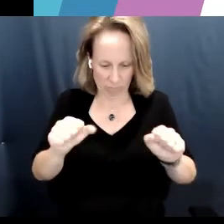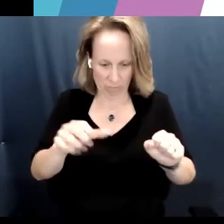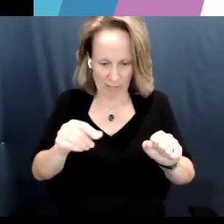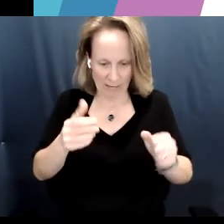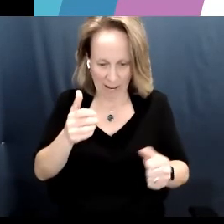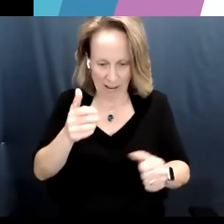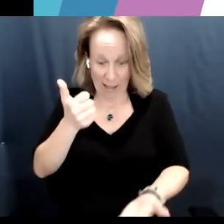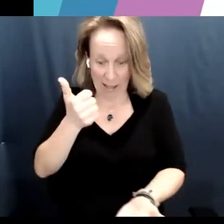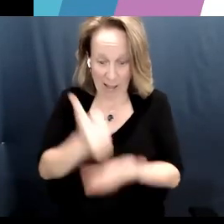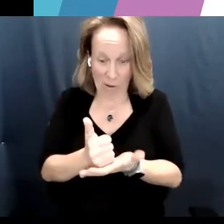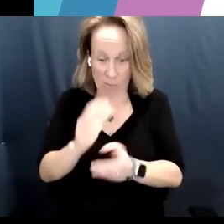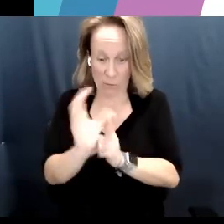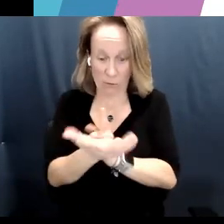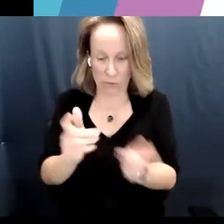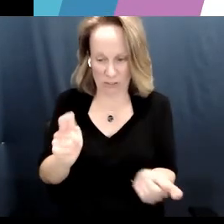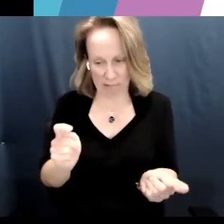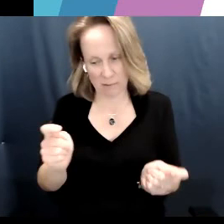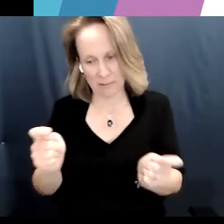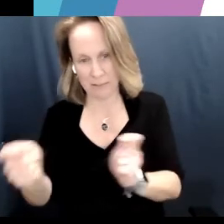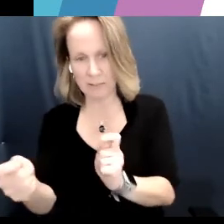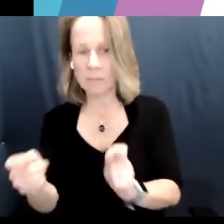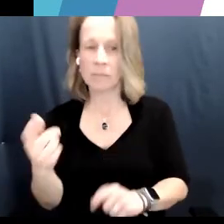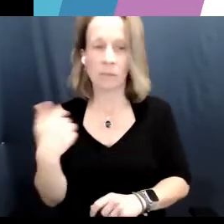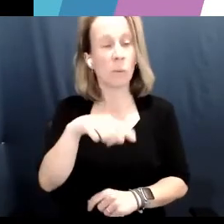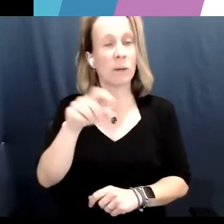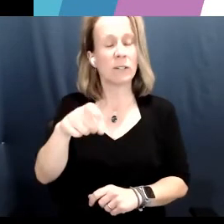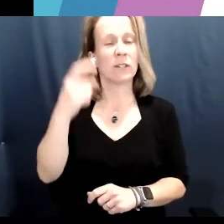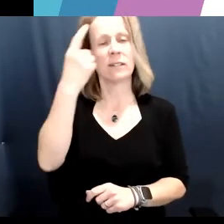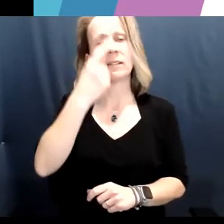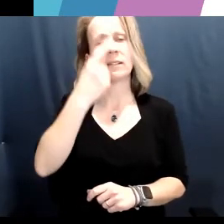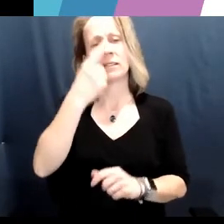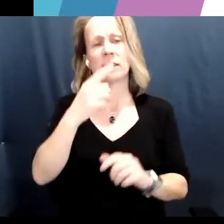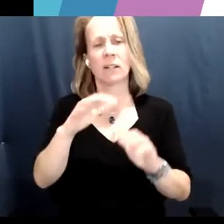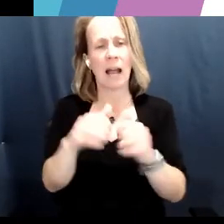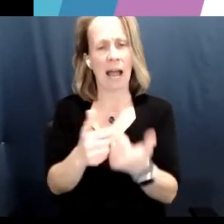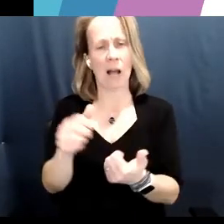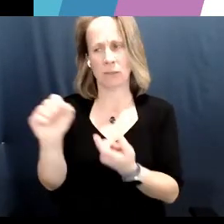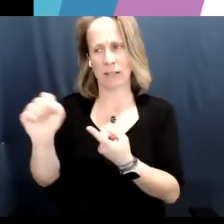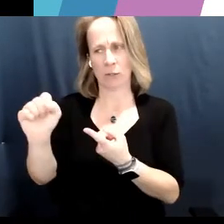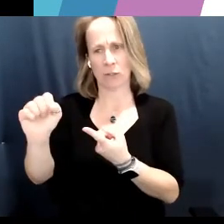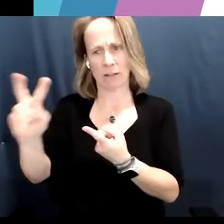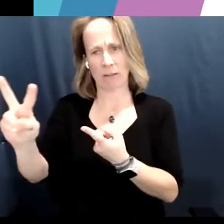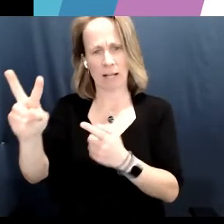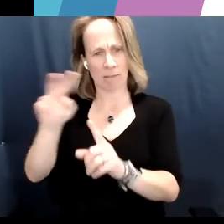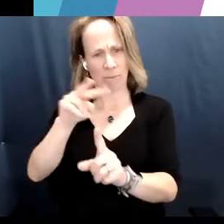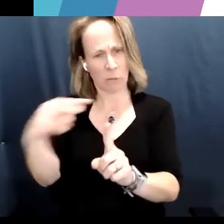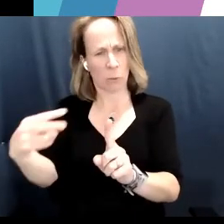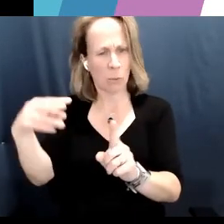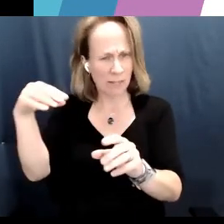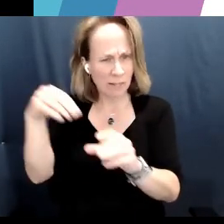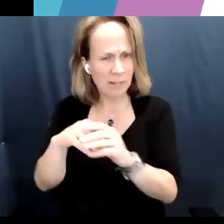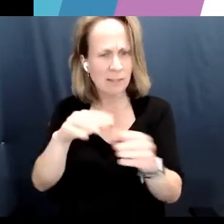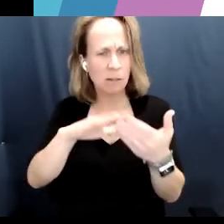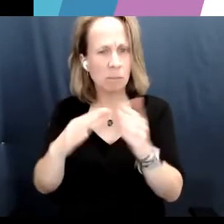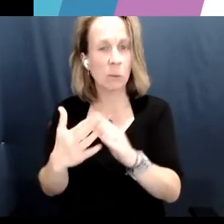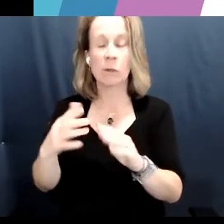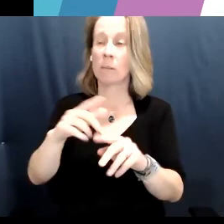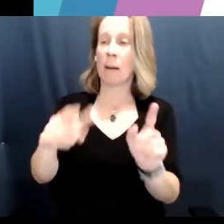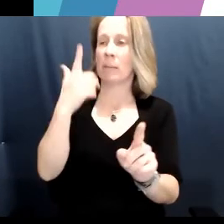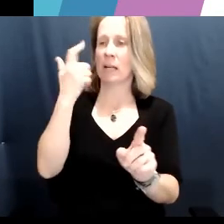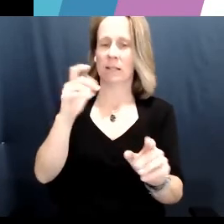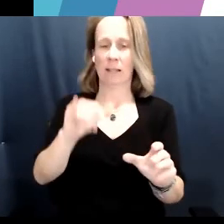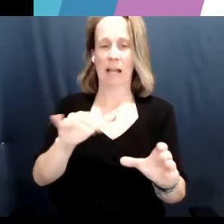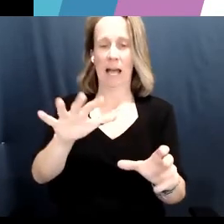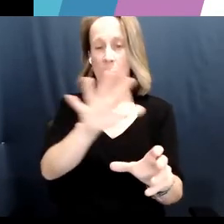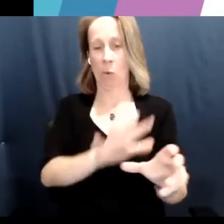We should be considering how sexual violence is viewed in the community, but just because the whole community isn't supportive